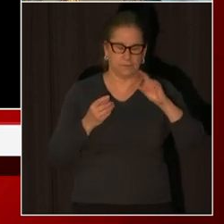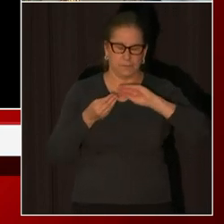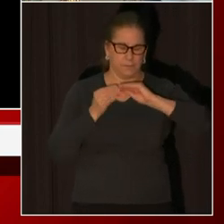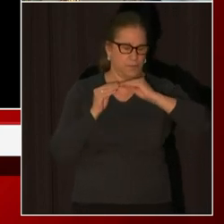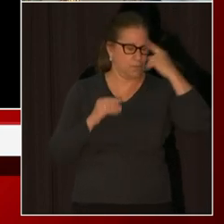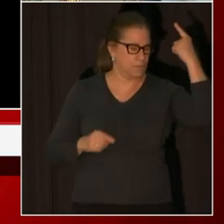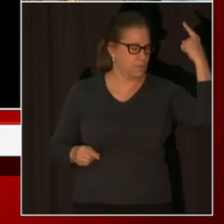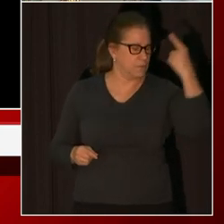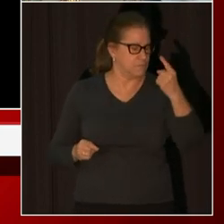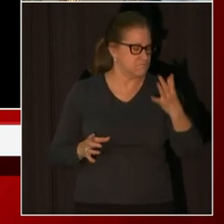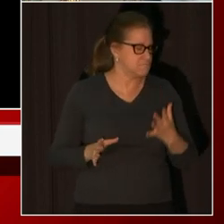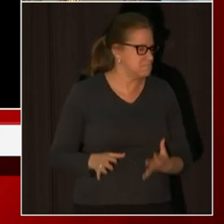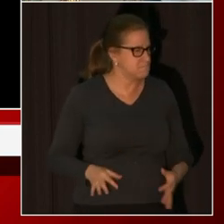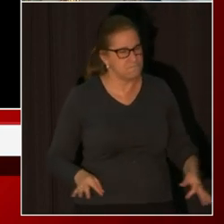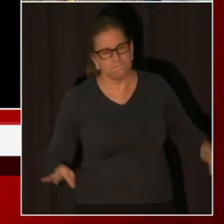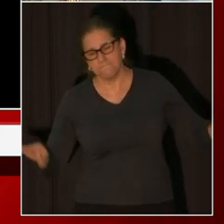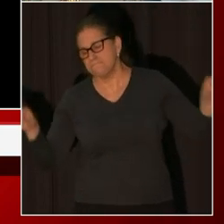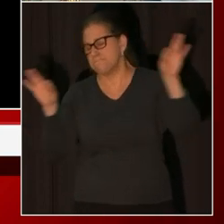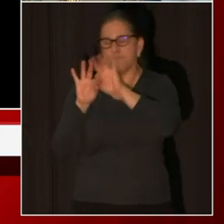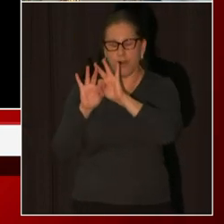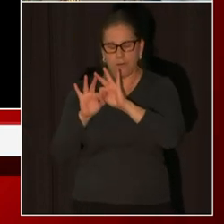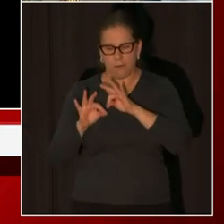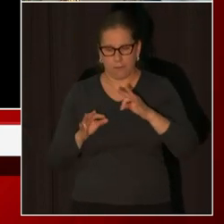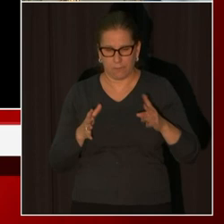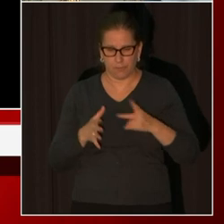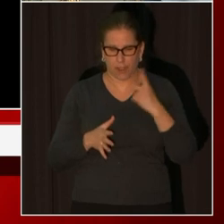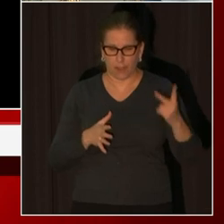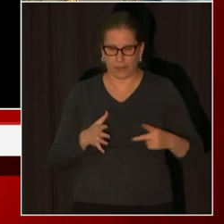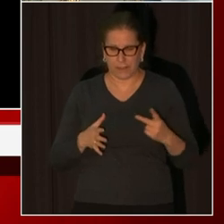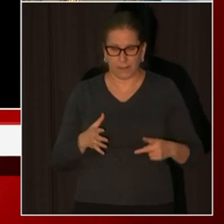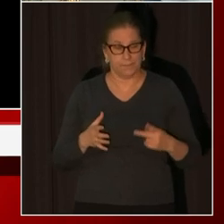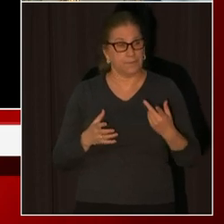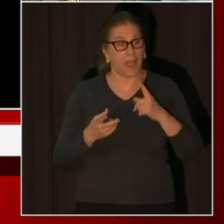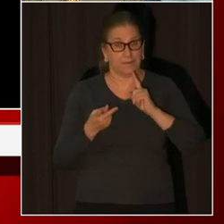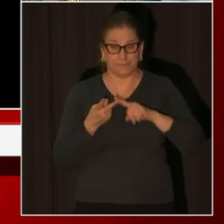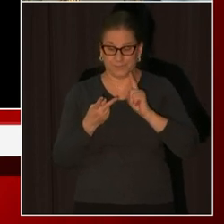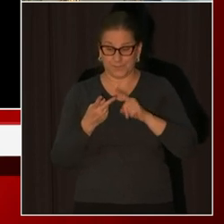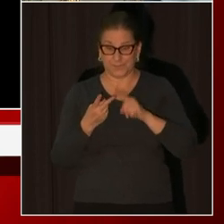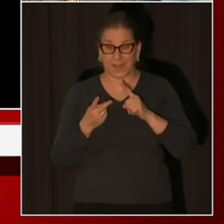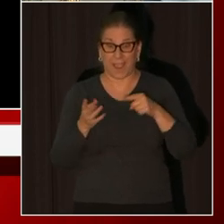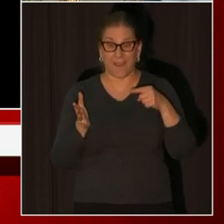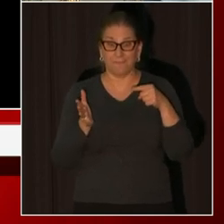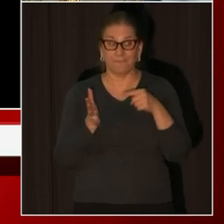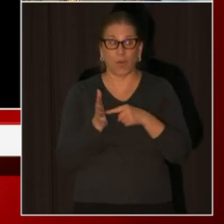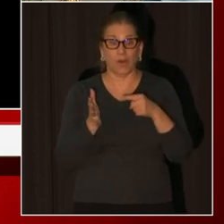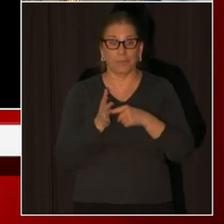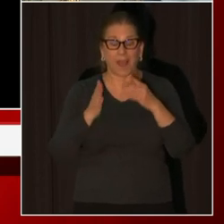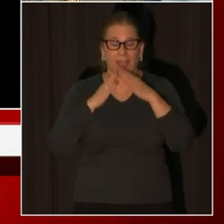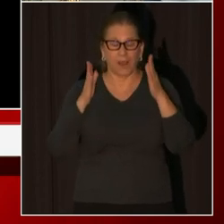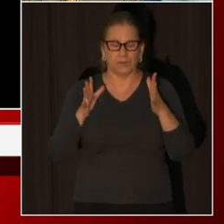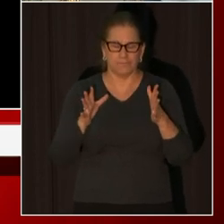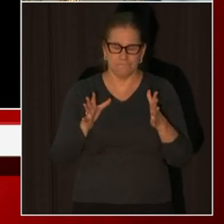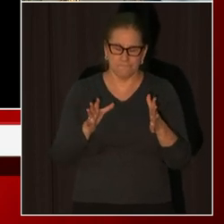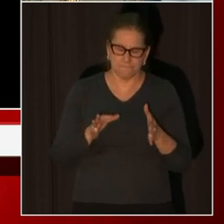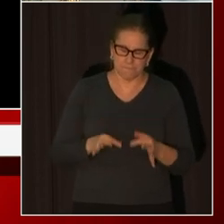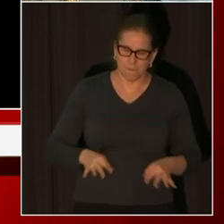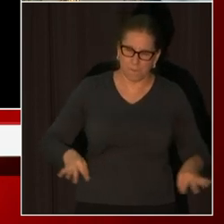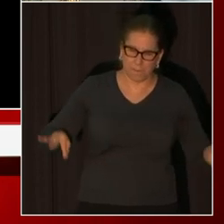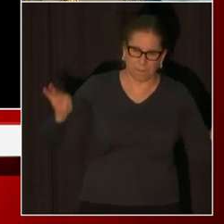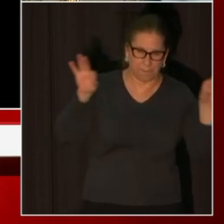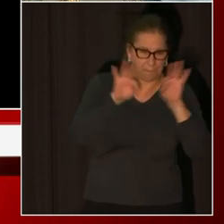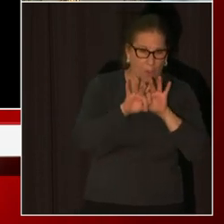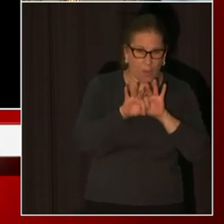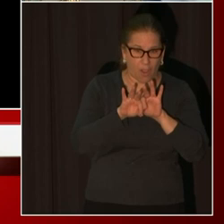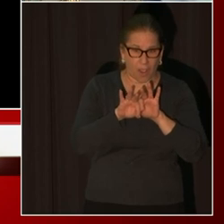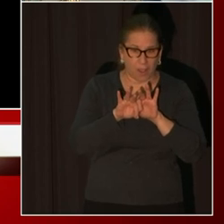more equitable city. We also agree, as we watch COVID-19 disproportionately affect our communities of